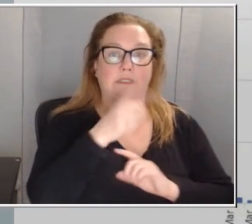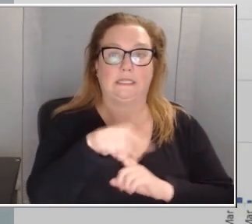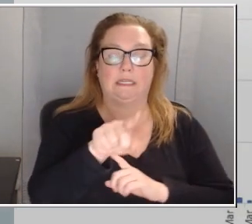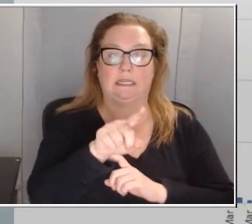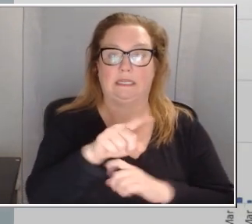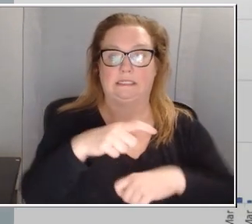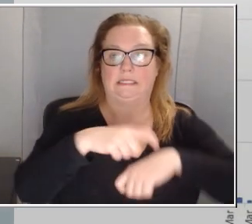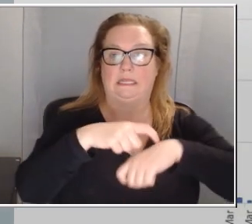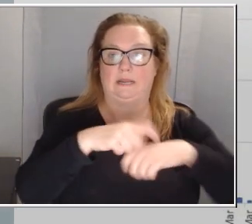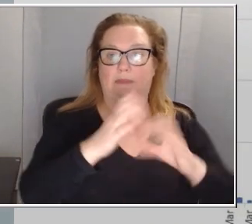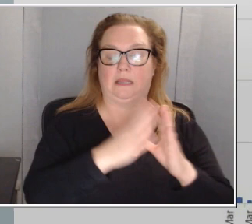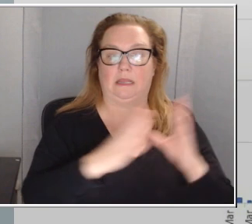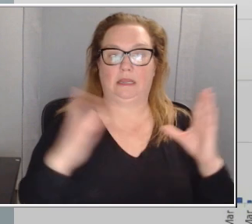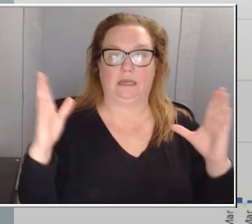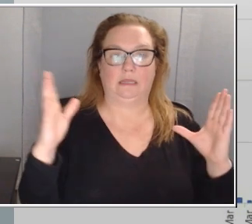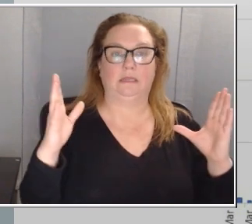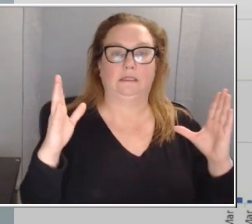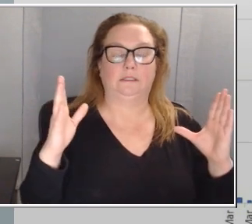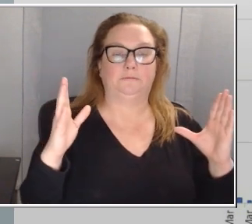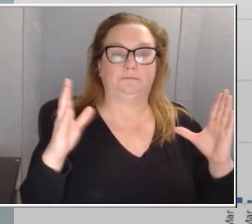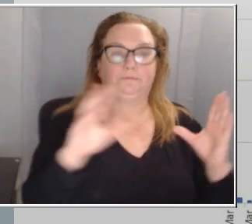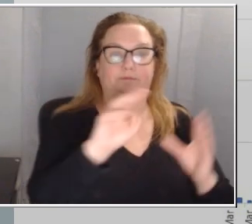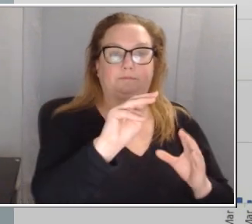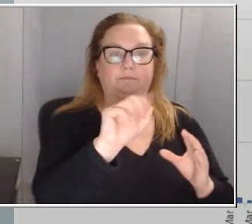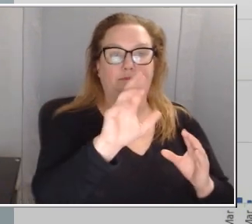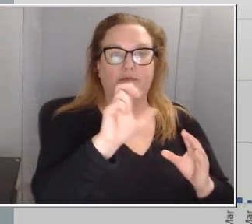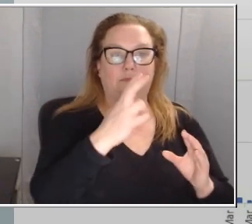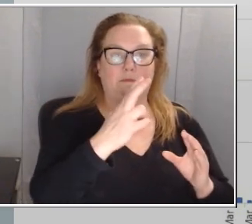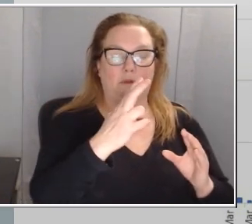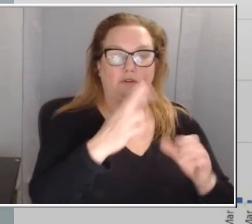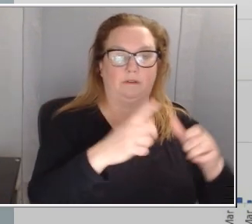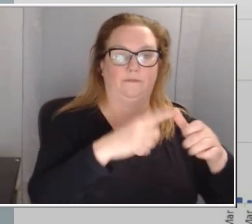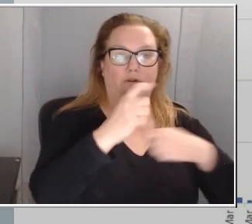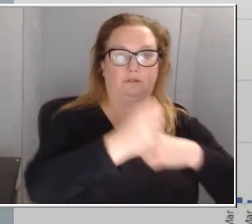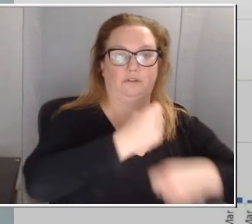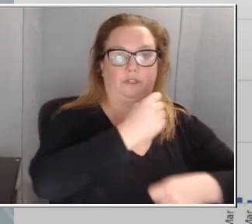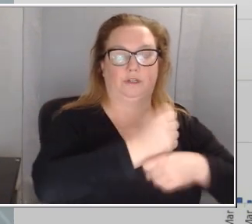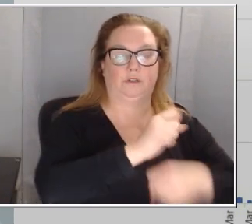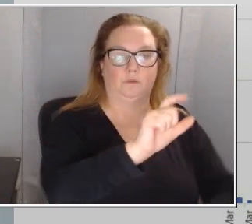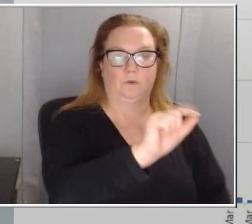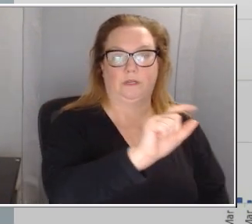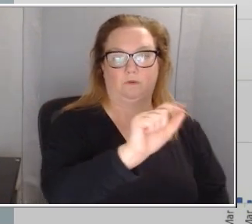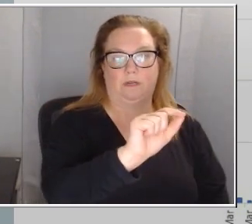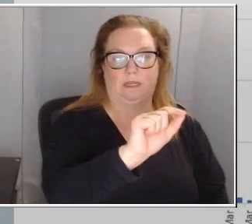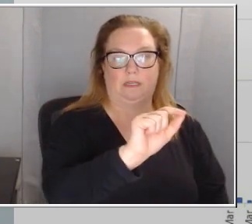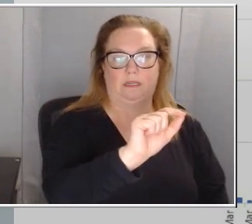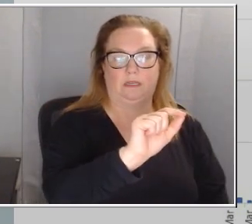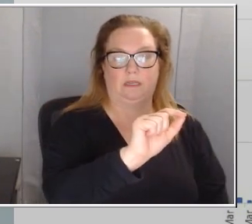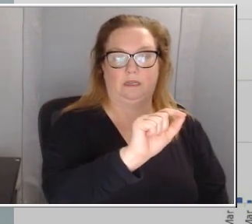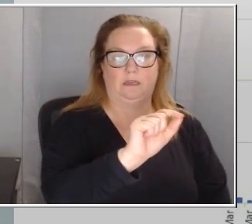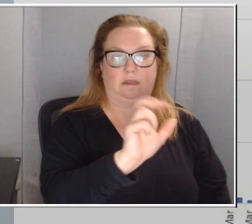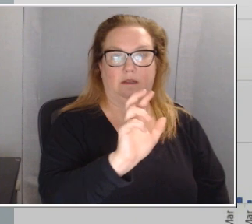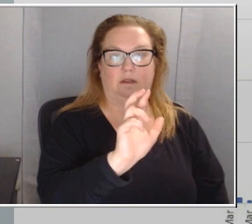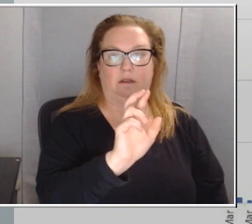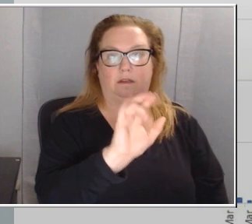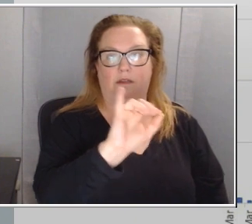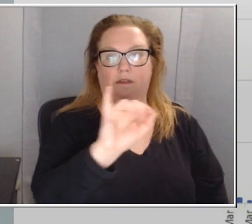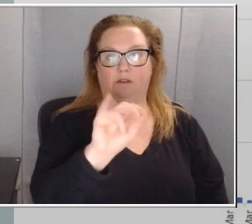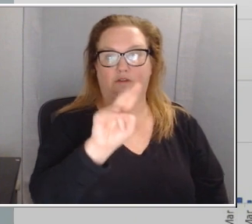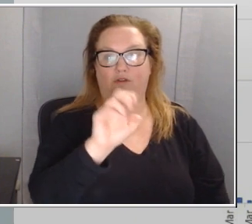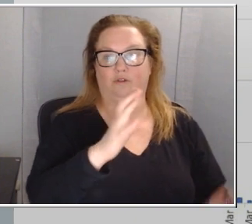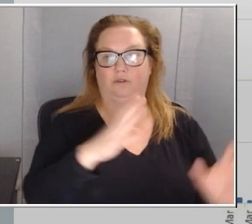timeline. On the left of that is March of the first year, 2020, and at the far right is end of